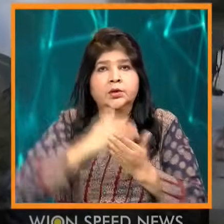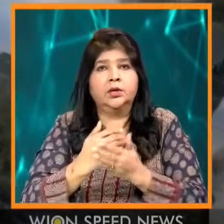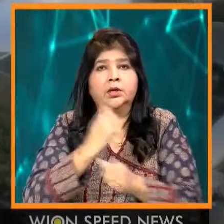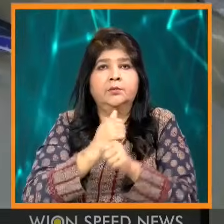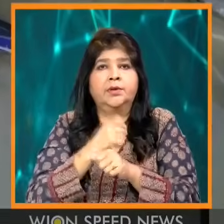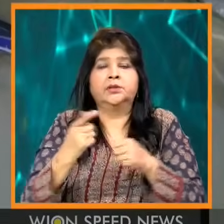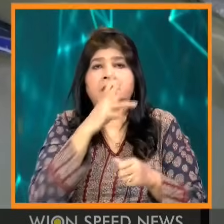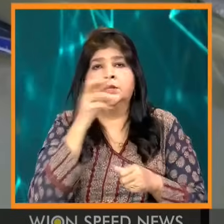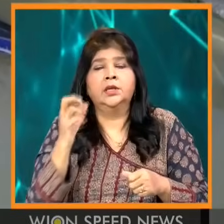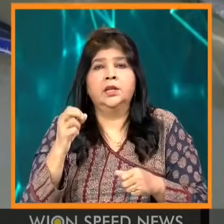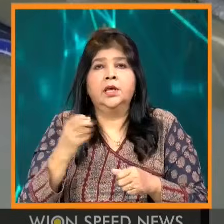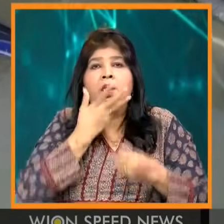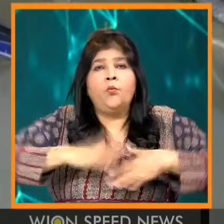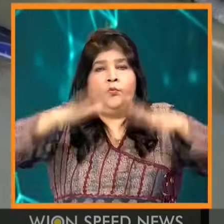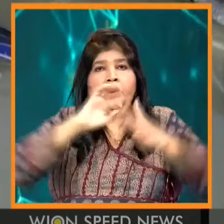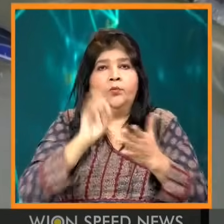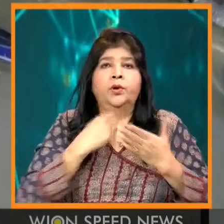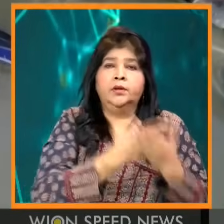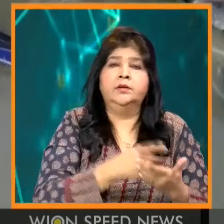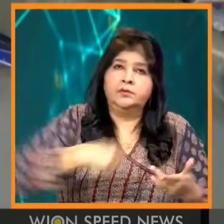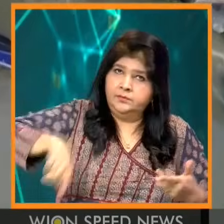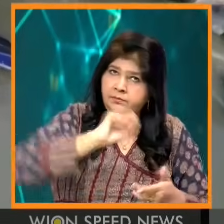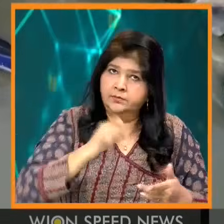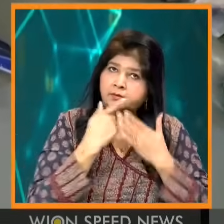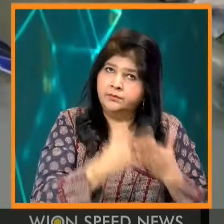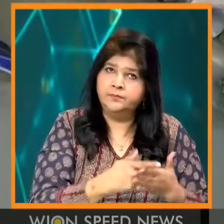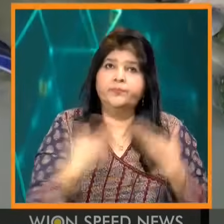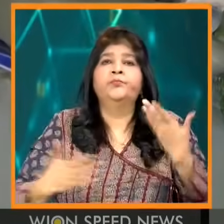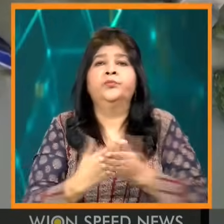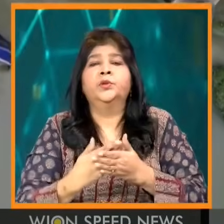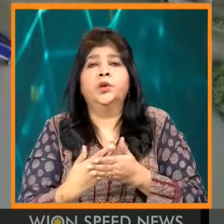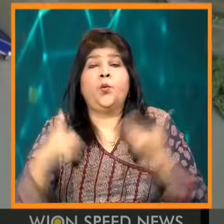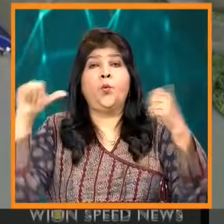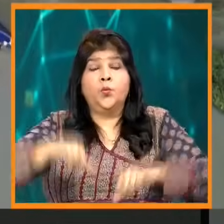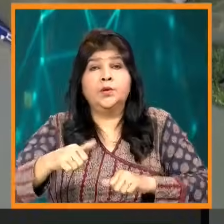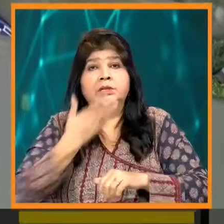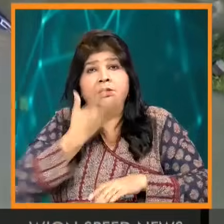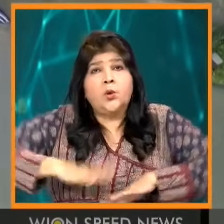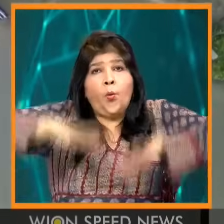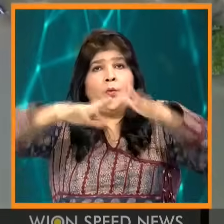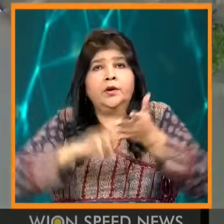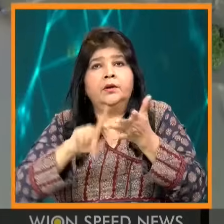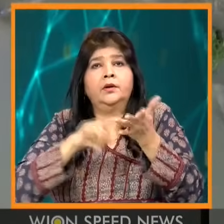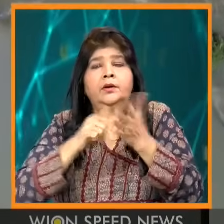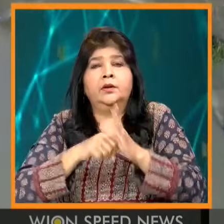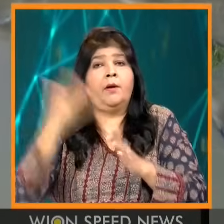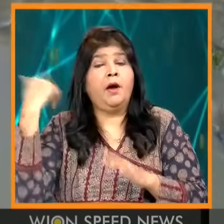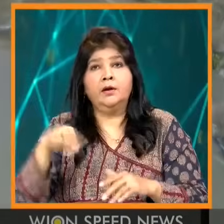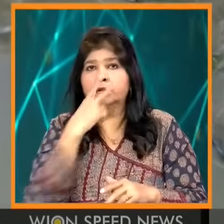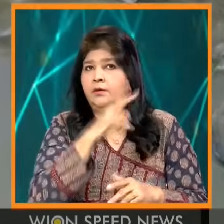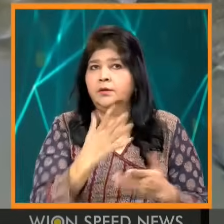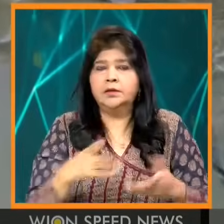than 300 flood warnings. And local authorities have said that this is the worst flooding Nottinghamshire has ever experienced